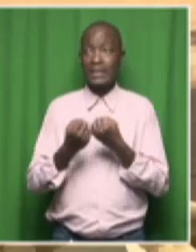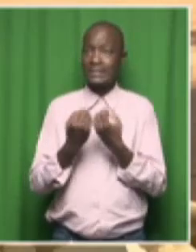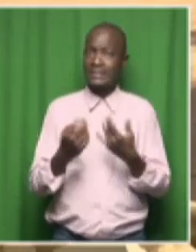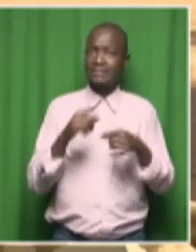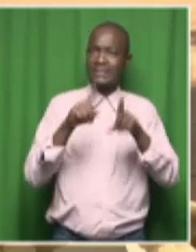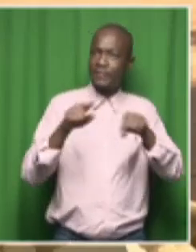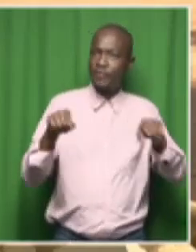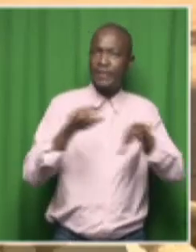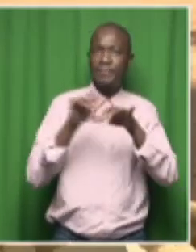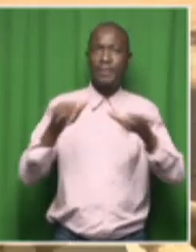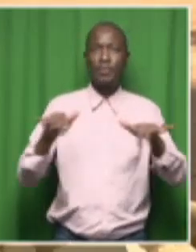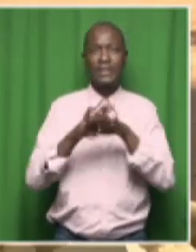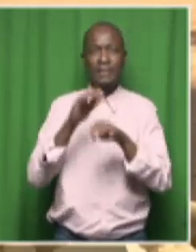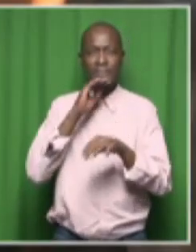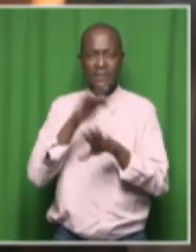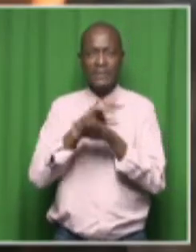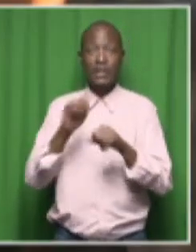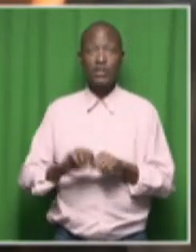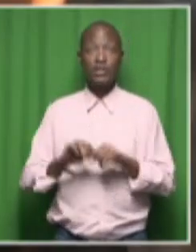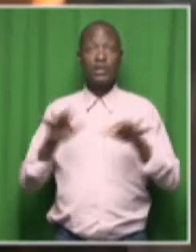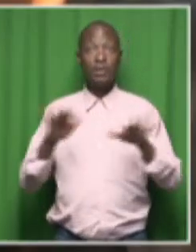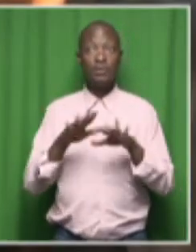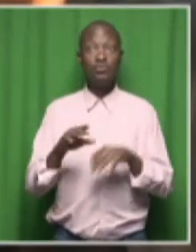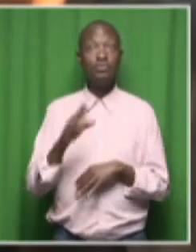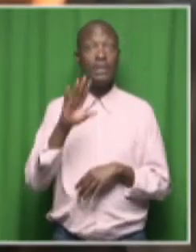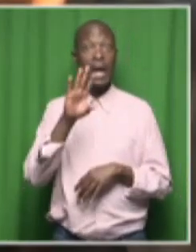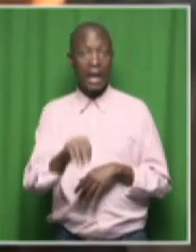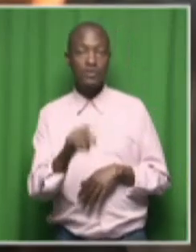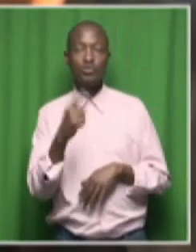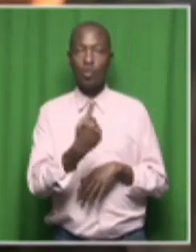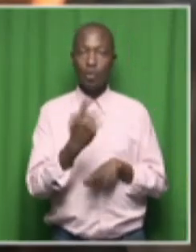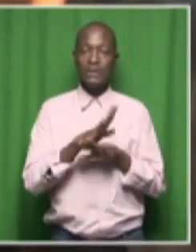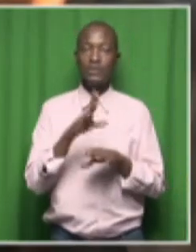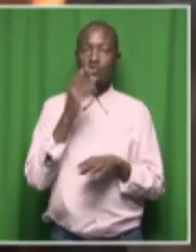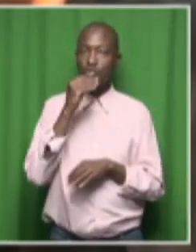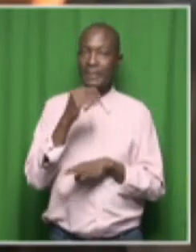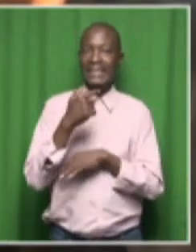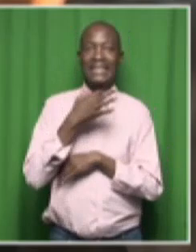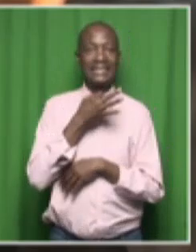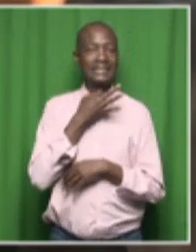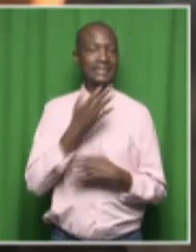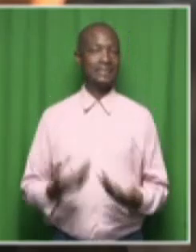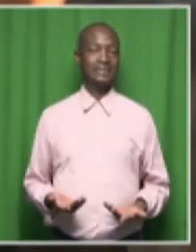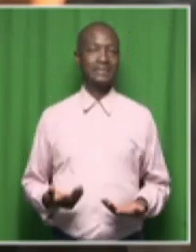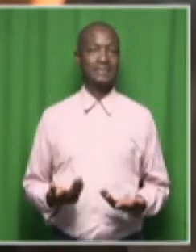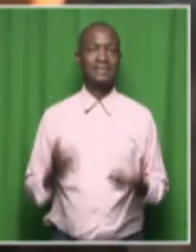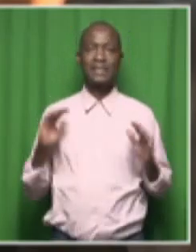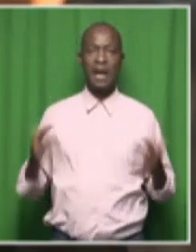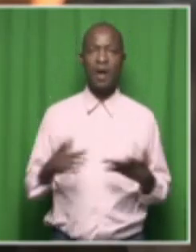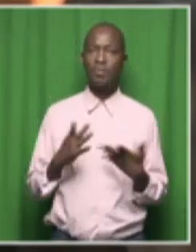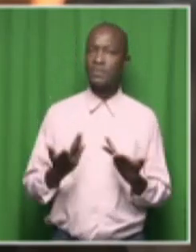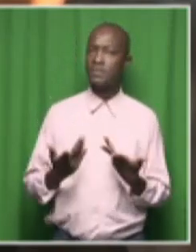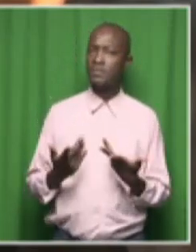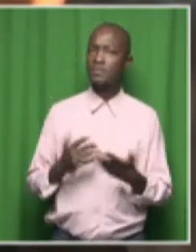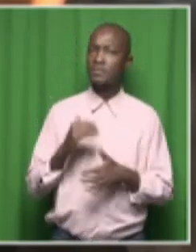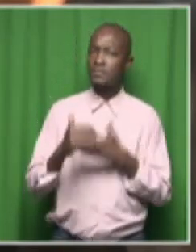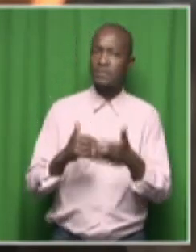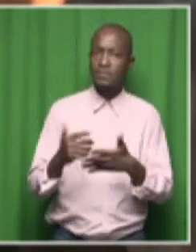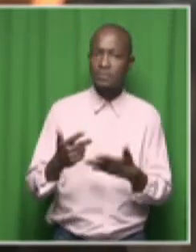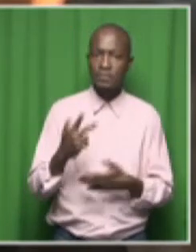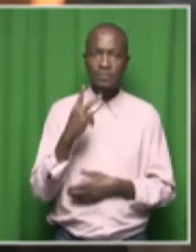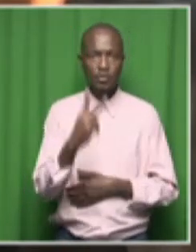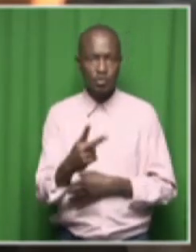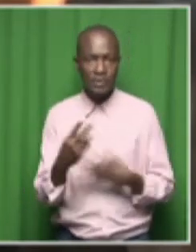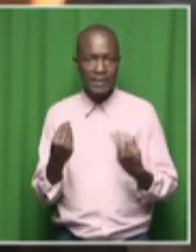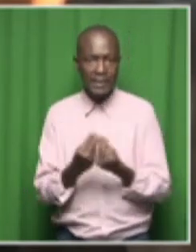people. So you would be generally asked to only speak English, and then you go home and you probably read English, you watch